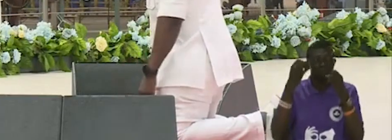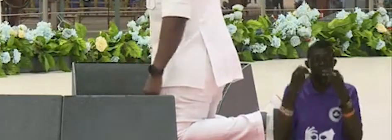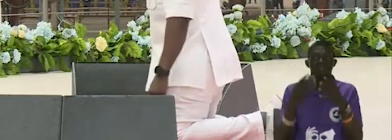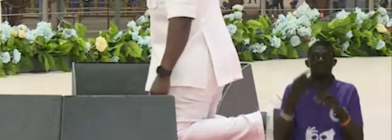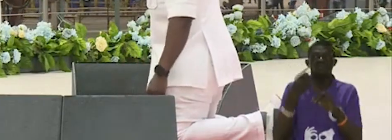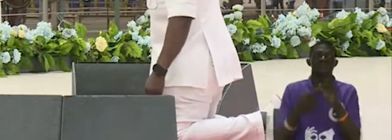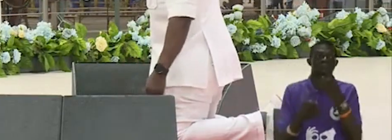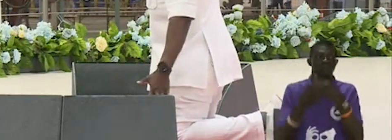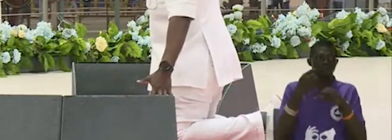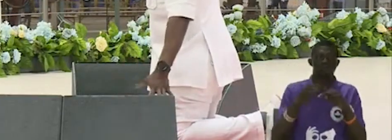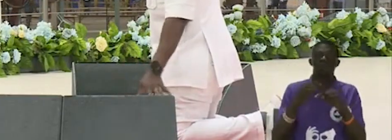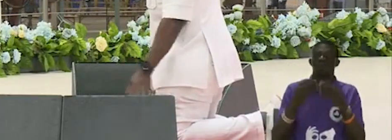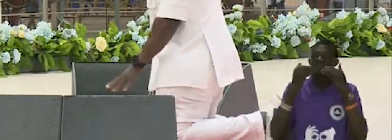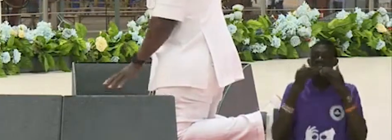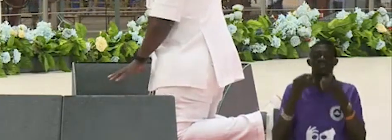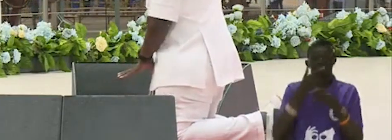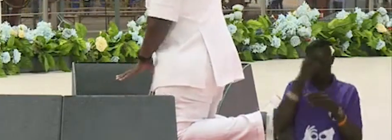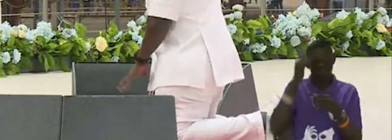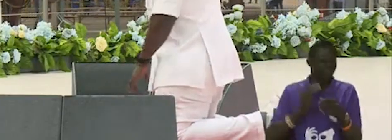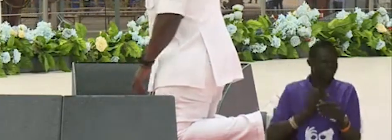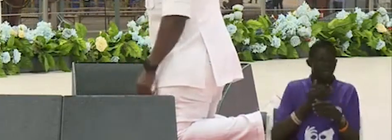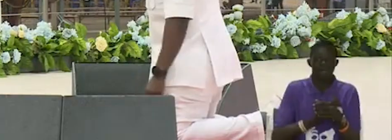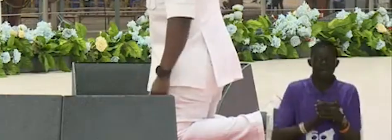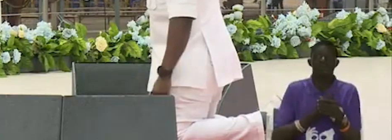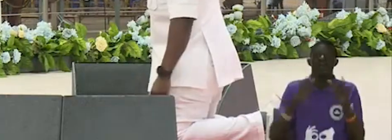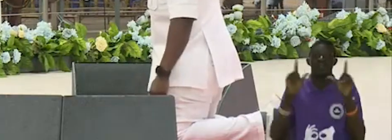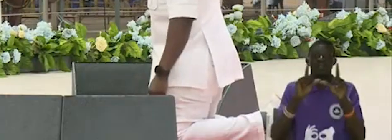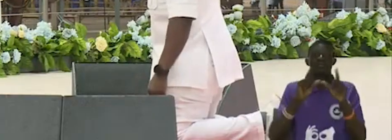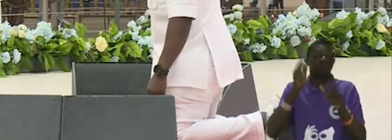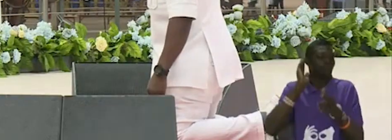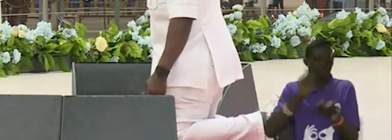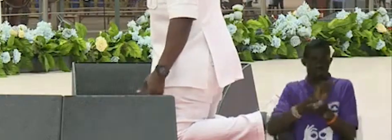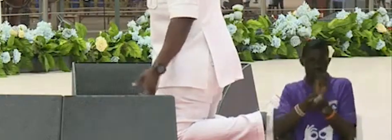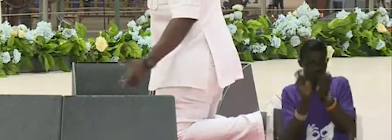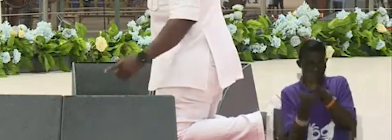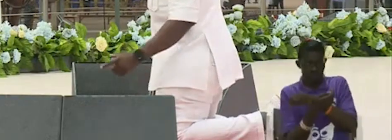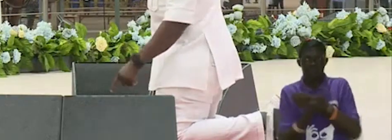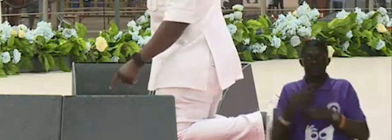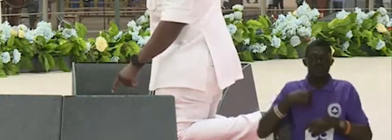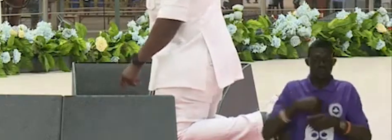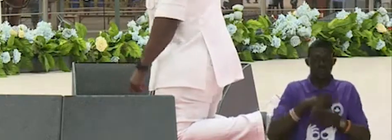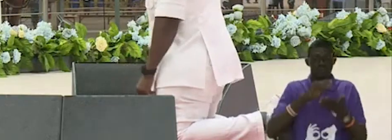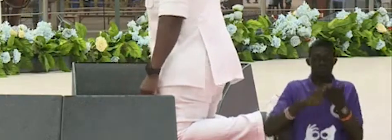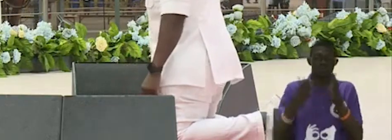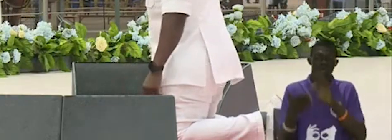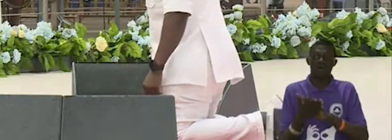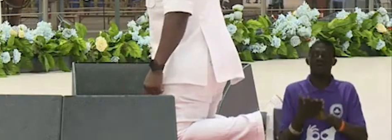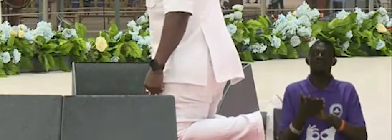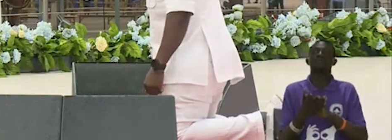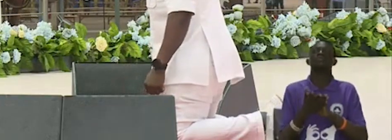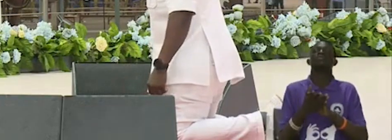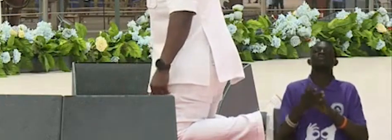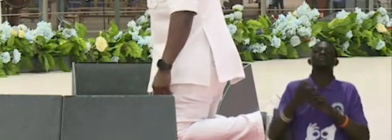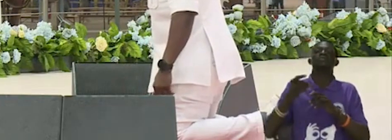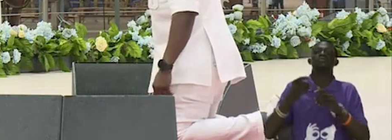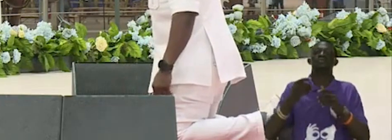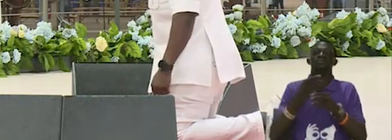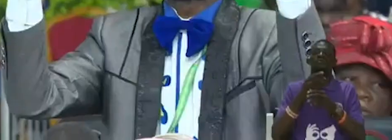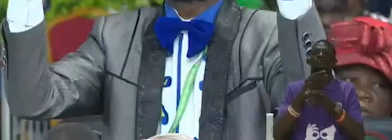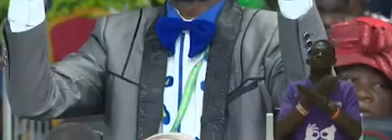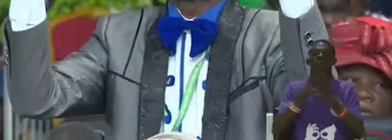come. Thank you because our status will change. We will become redeemers in charge in the mighty name of